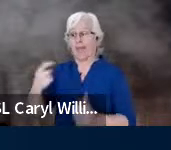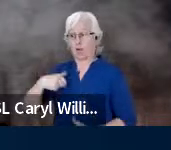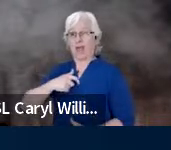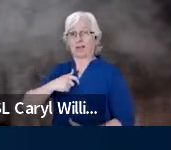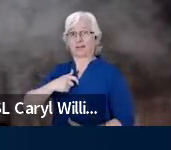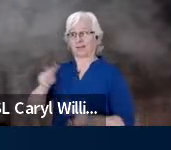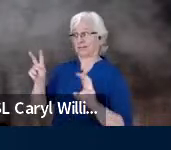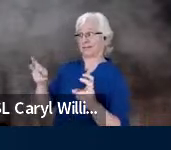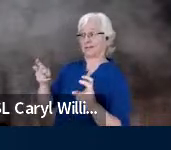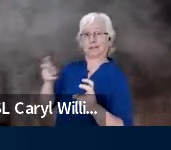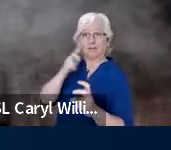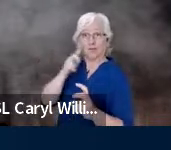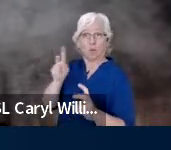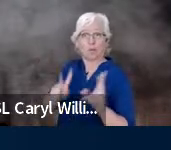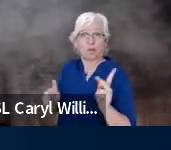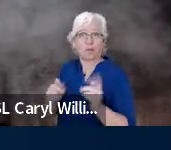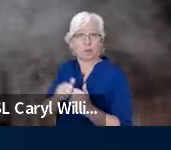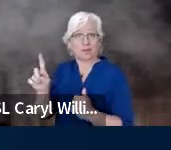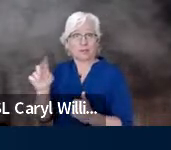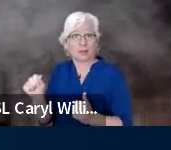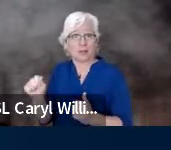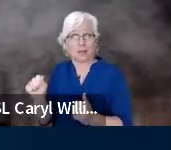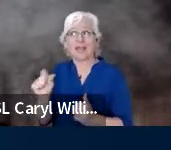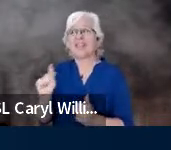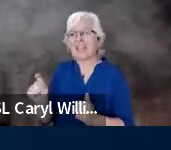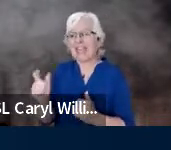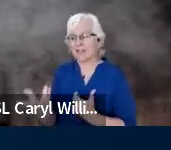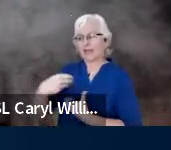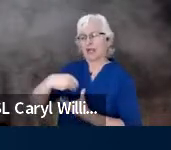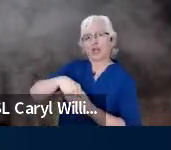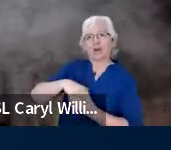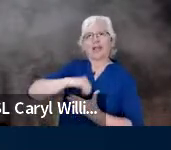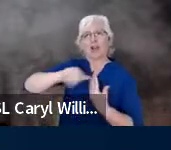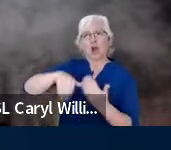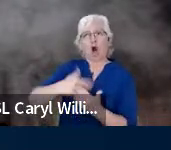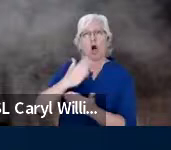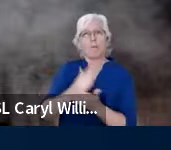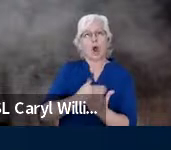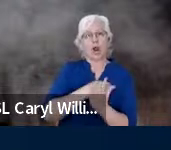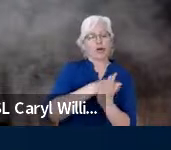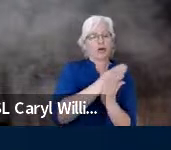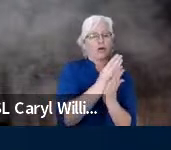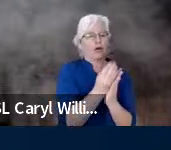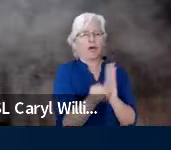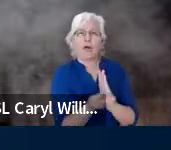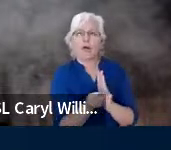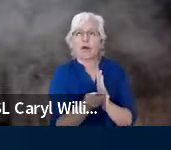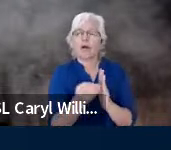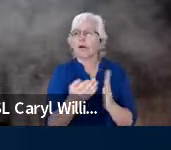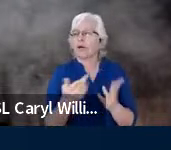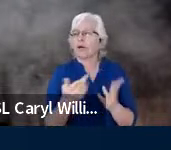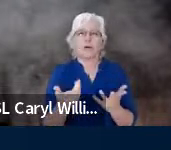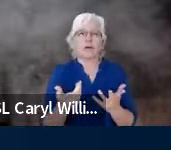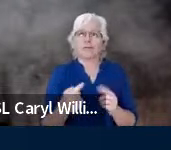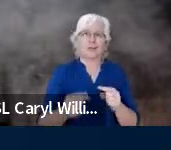and included and centered in all stages. And that means algorithmic system development. It